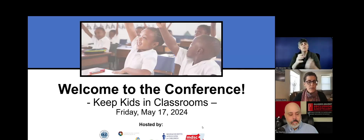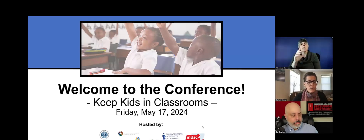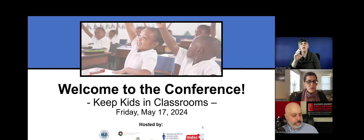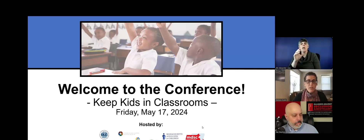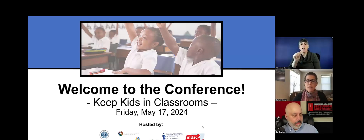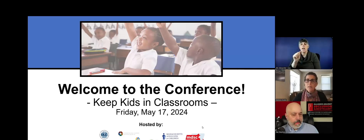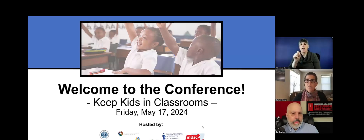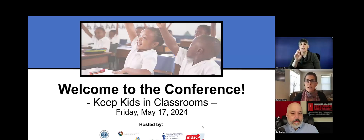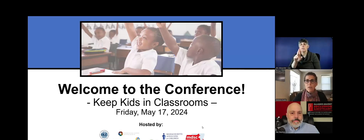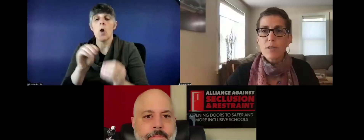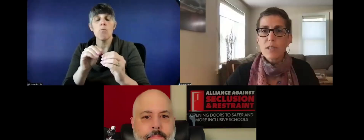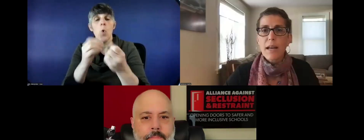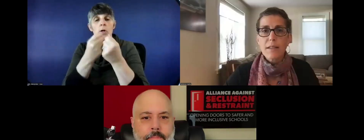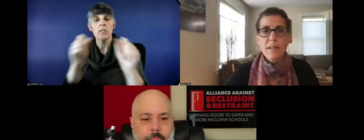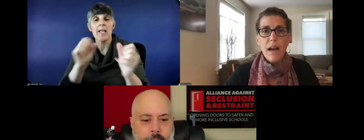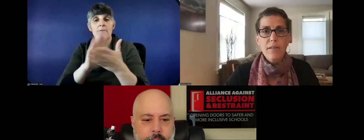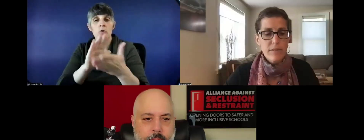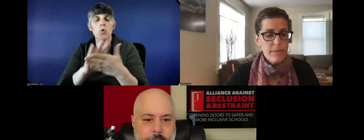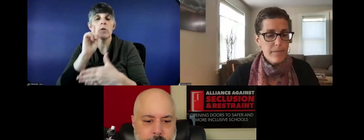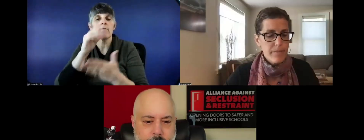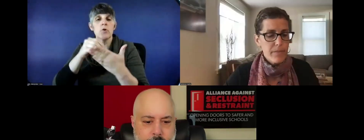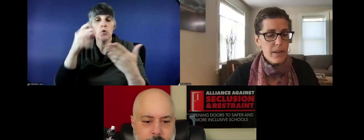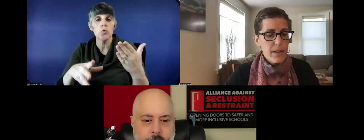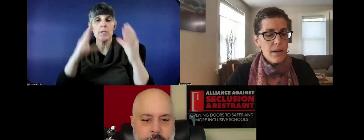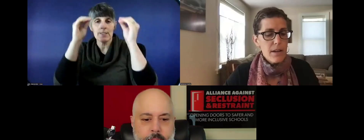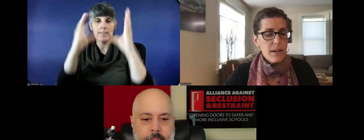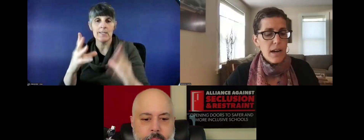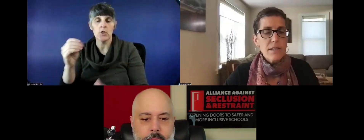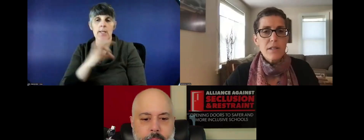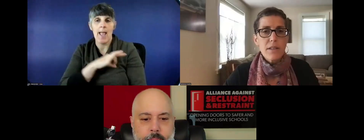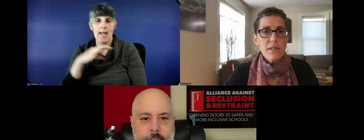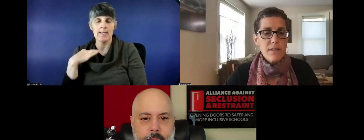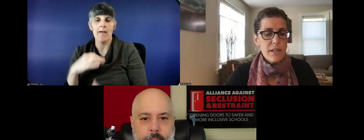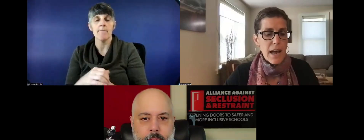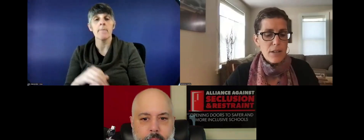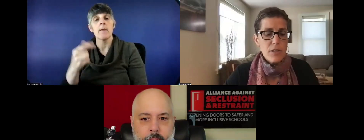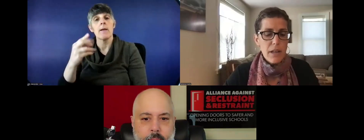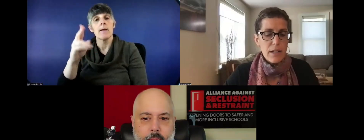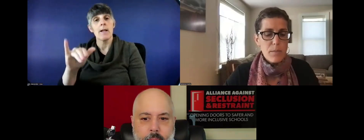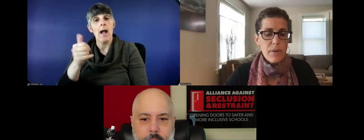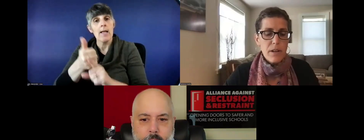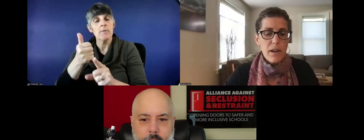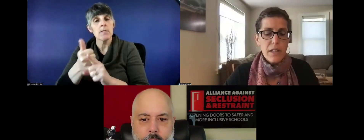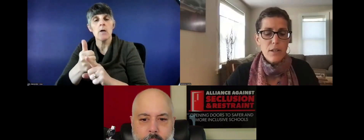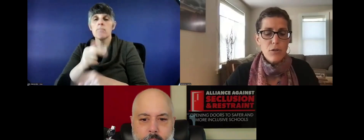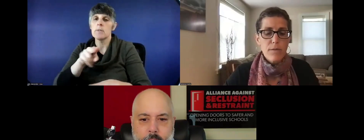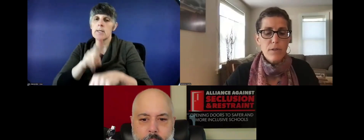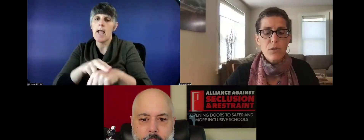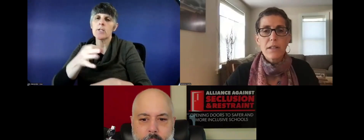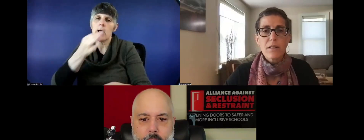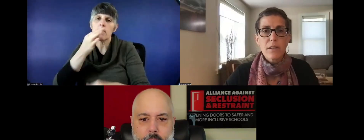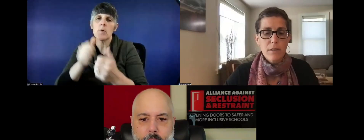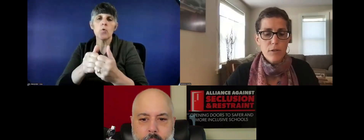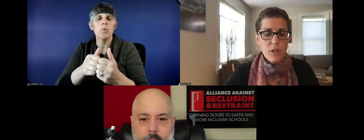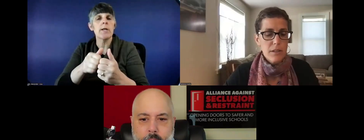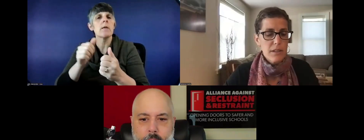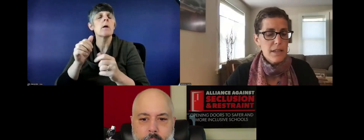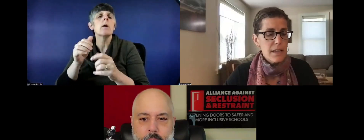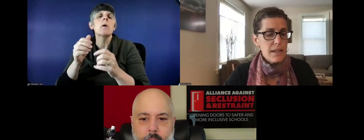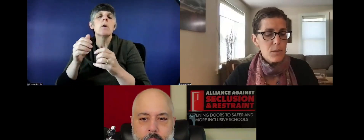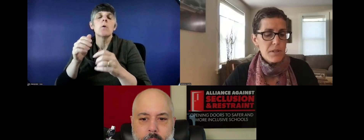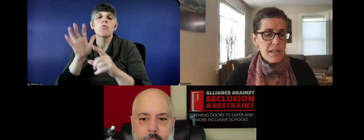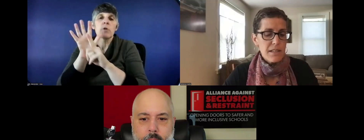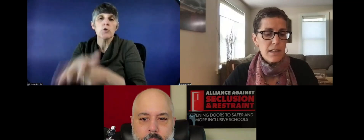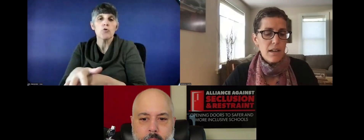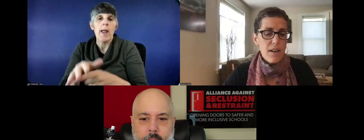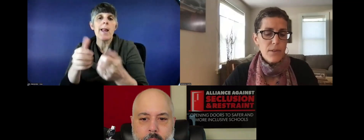schools for students, teachers, and staff. Guy Stevens is a national expert on the issue of restraint and seclusion.